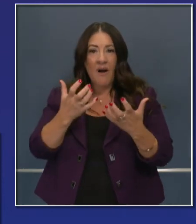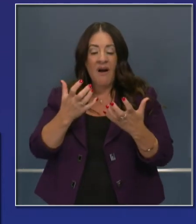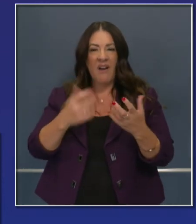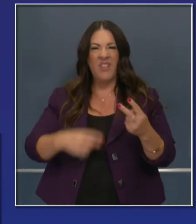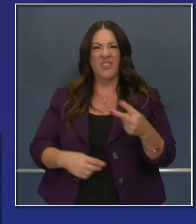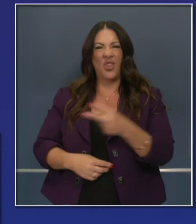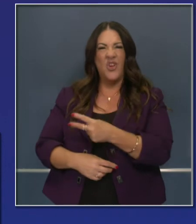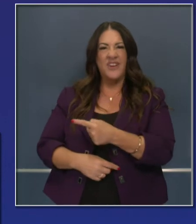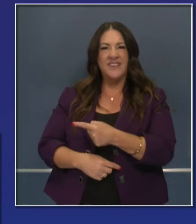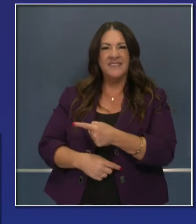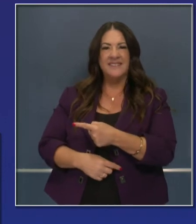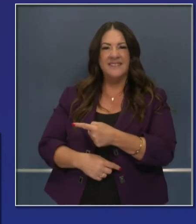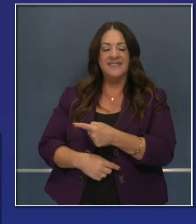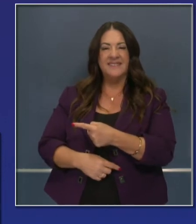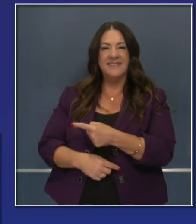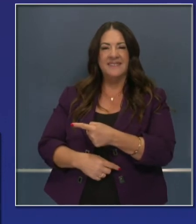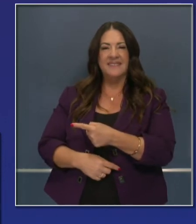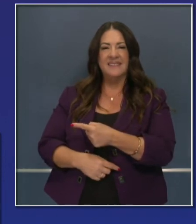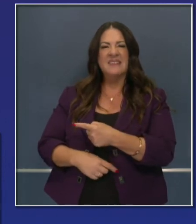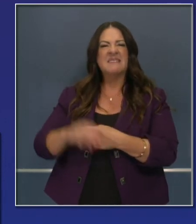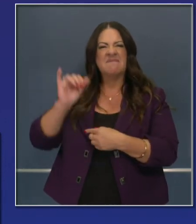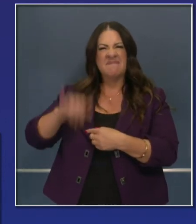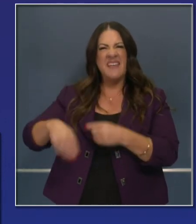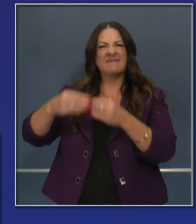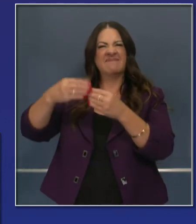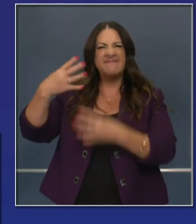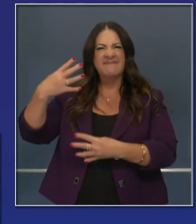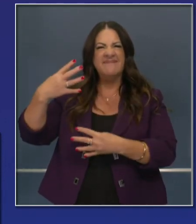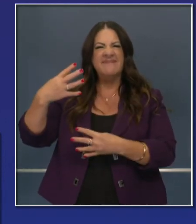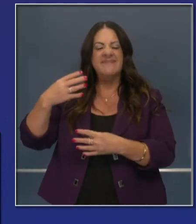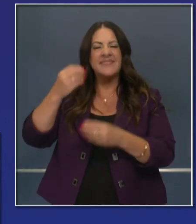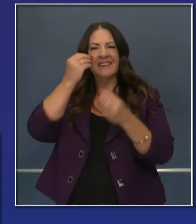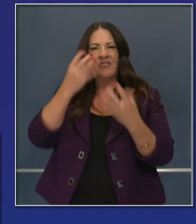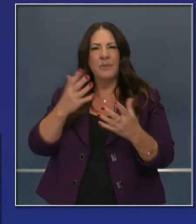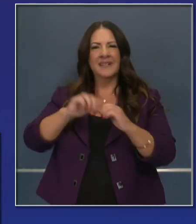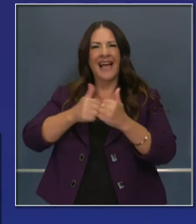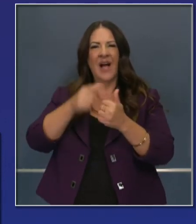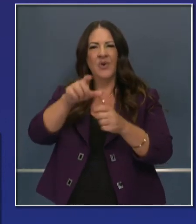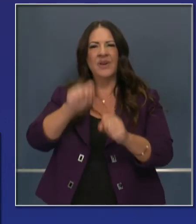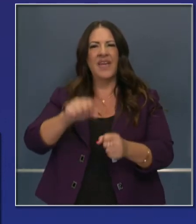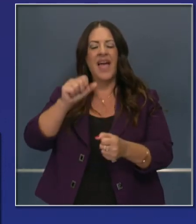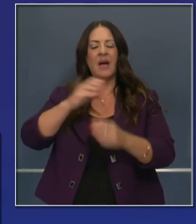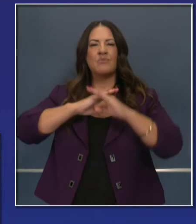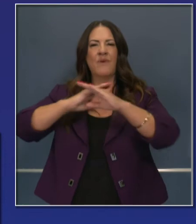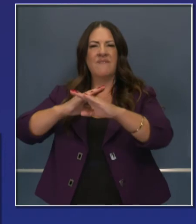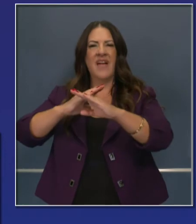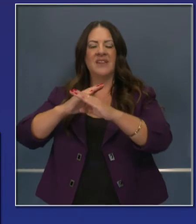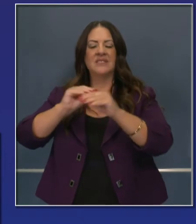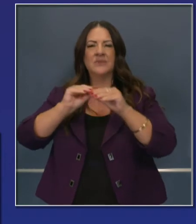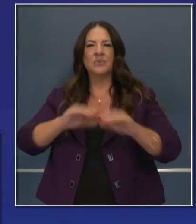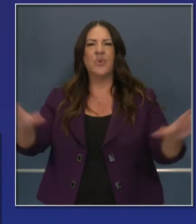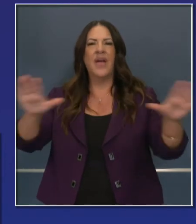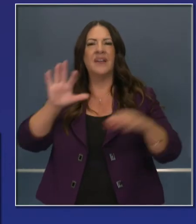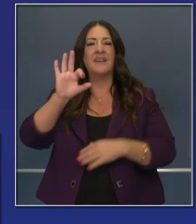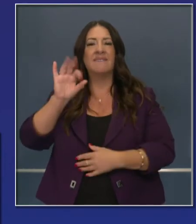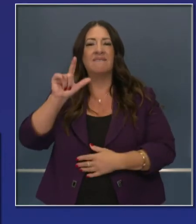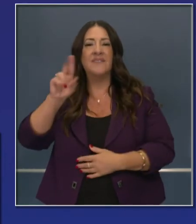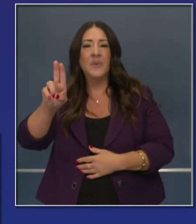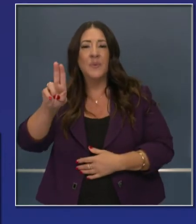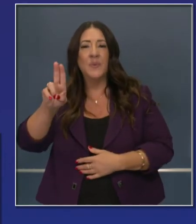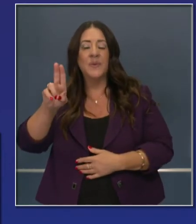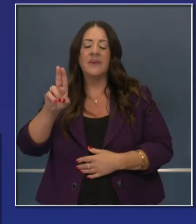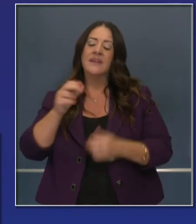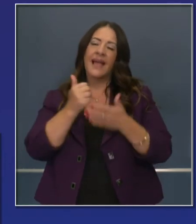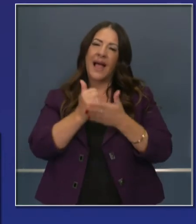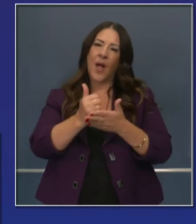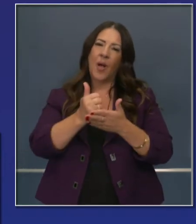this slide of purpose of preventing the transmission of flu and the broader construct of helping all Californians